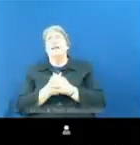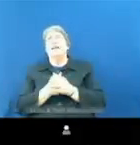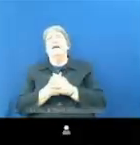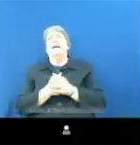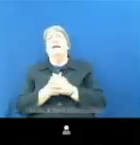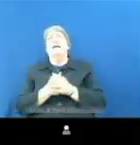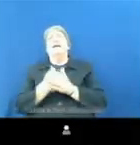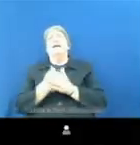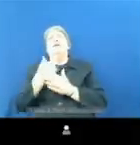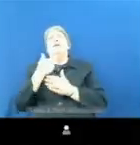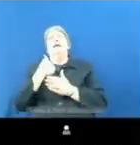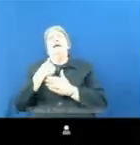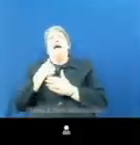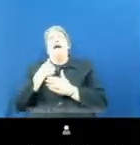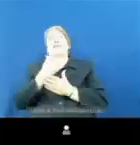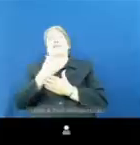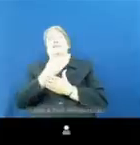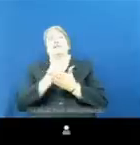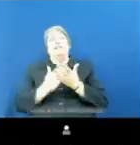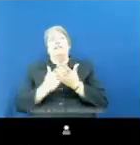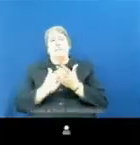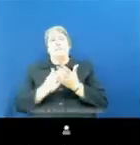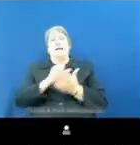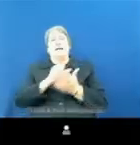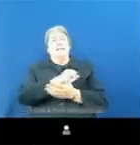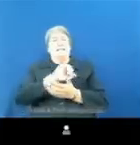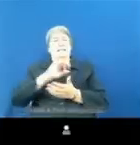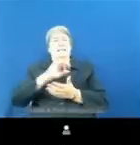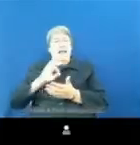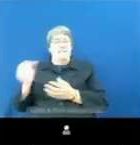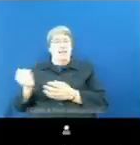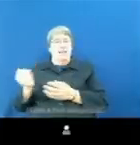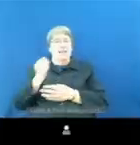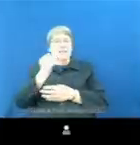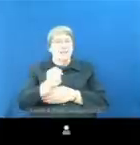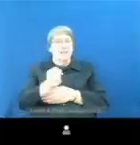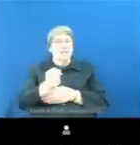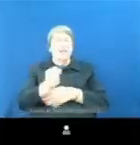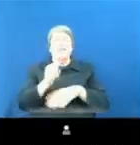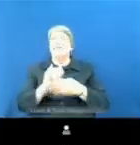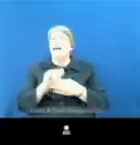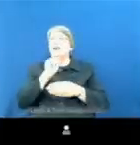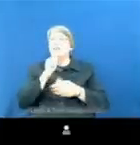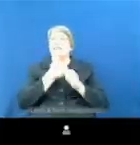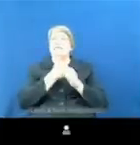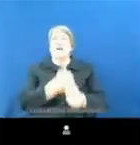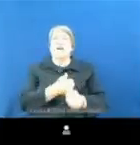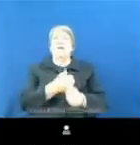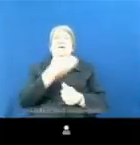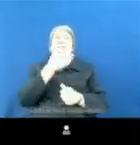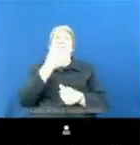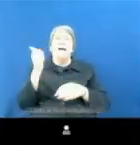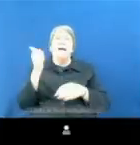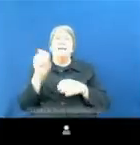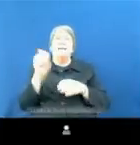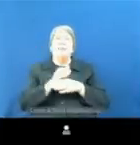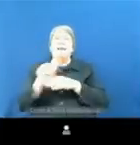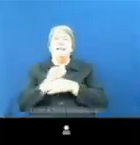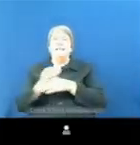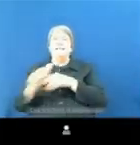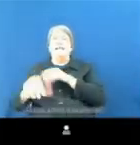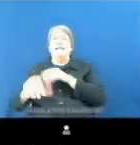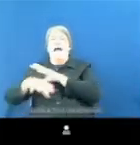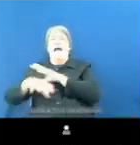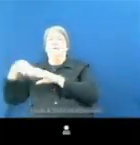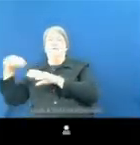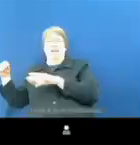parts of staffing in legal settings and in court that aren't consistent with best practices outside of the legal setting, and consistency